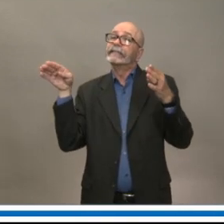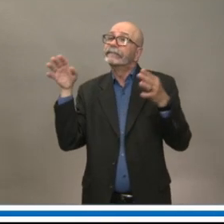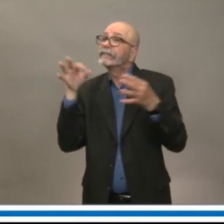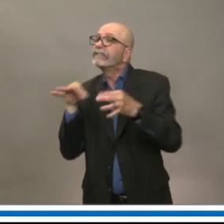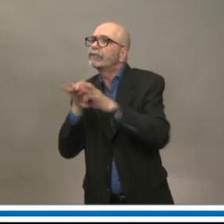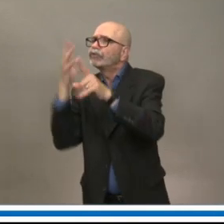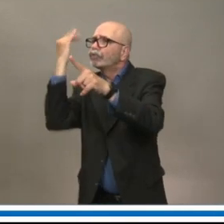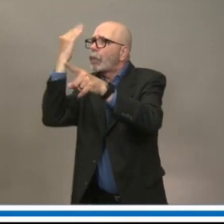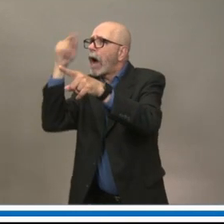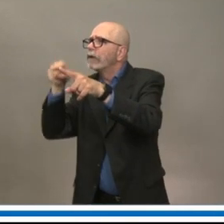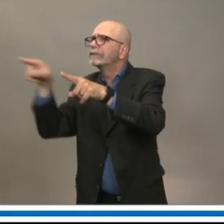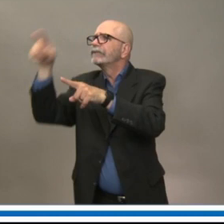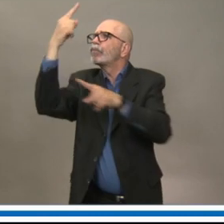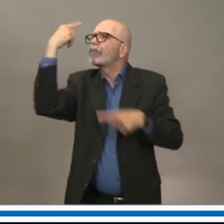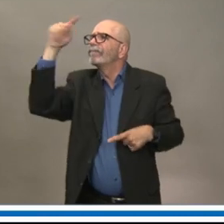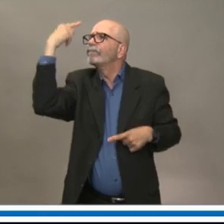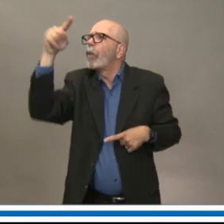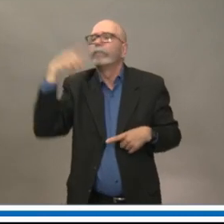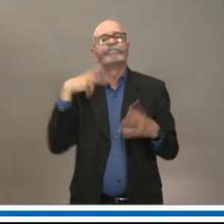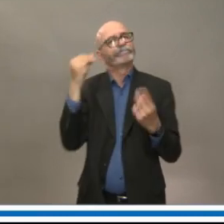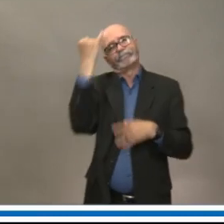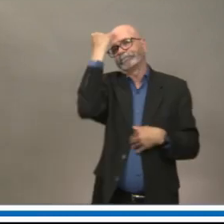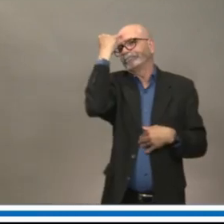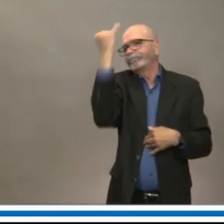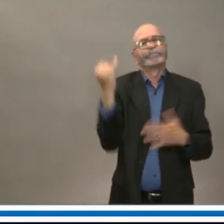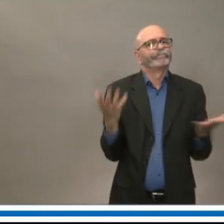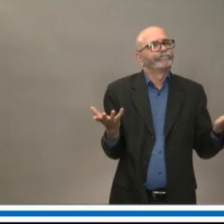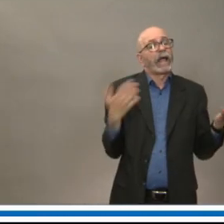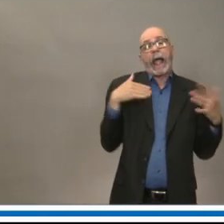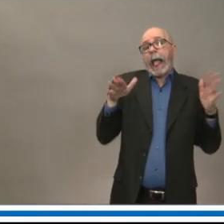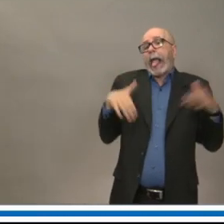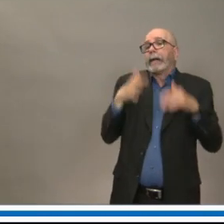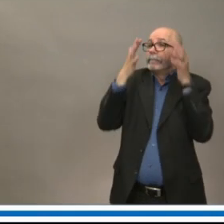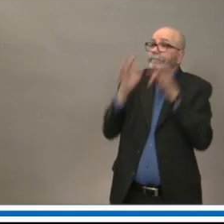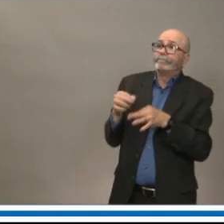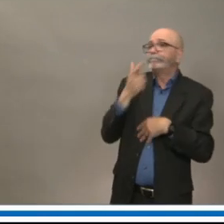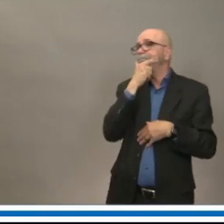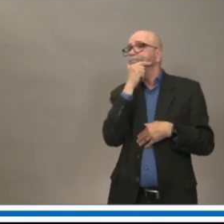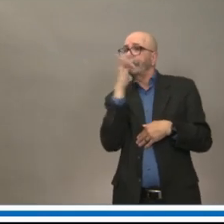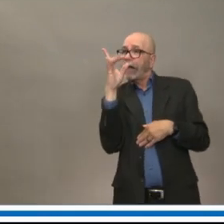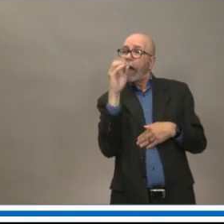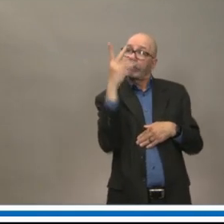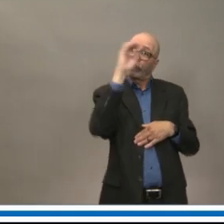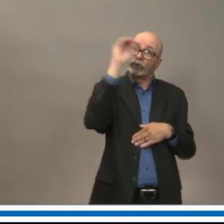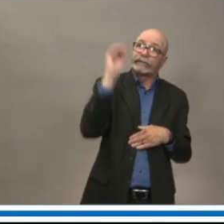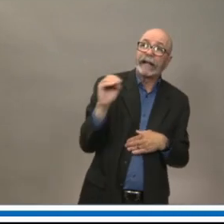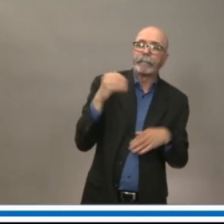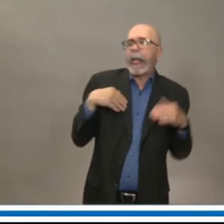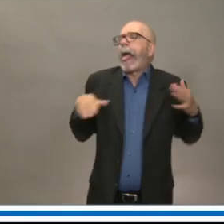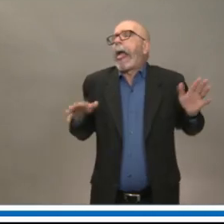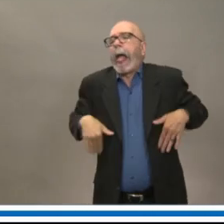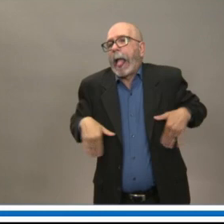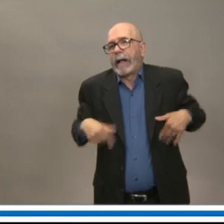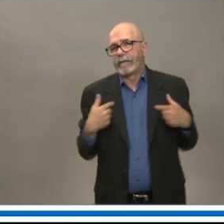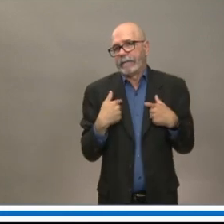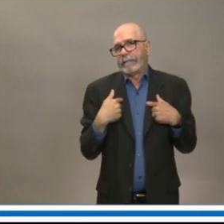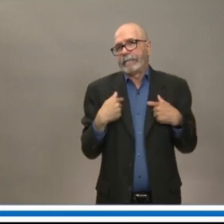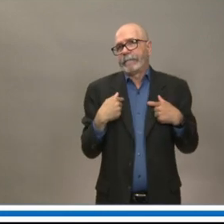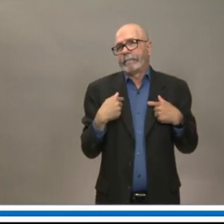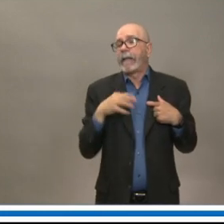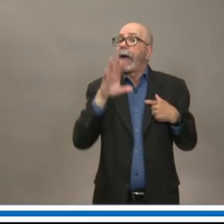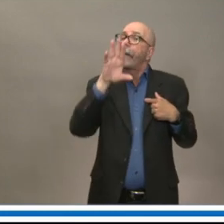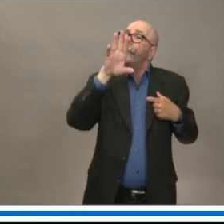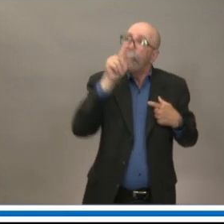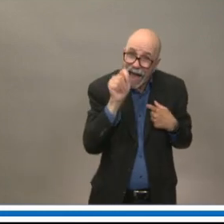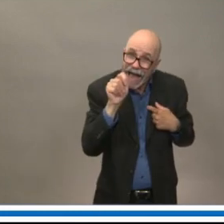it's good news that there has been a fair degree of using that indirect data of reduction in travel away